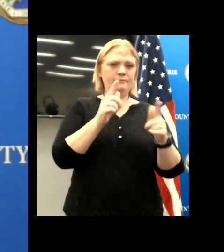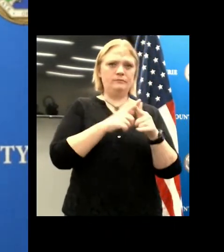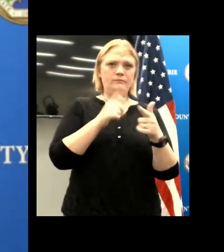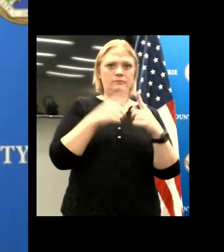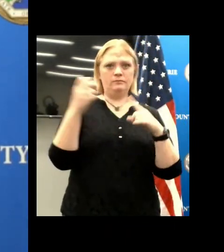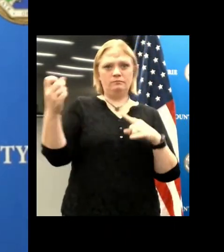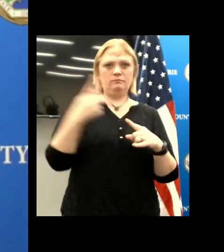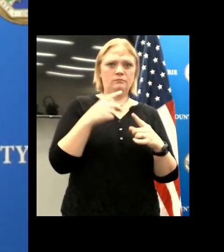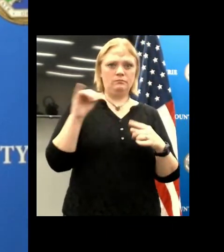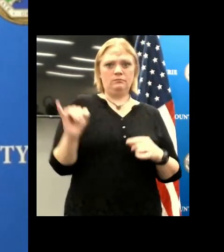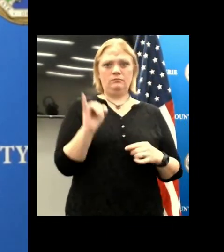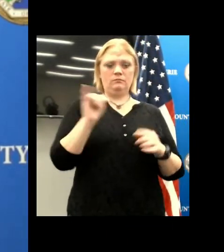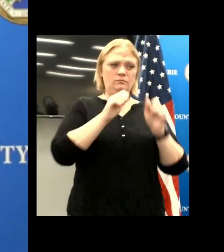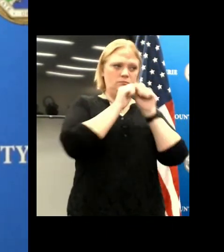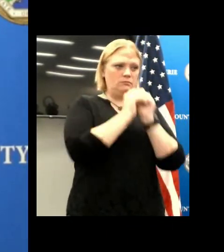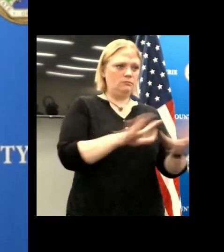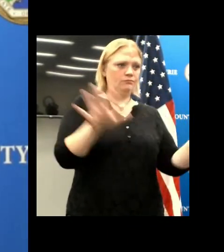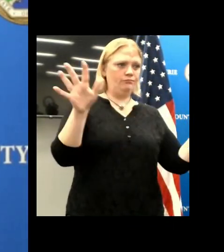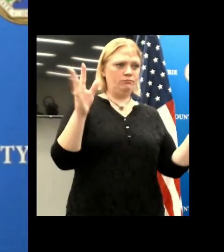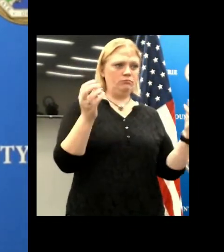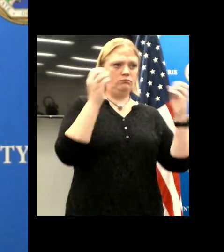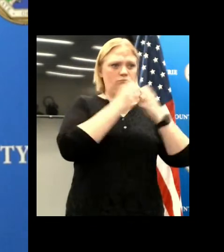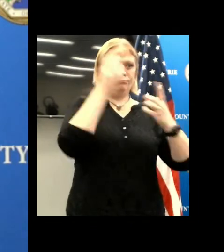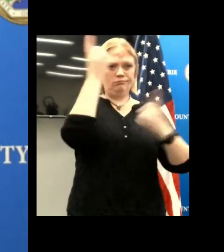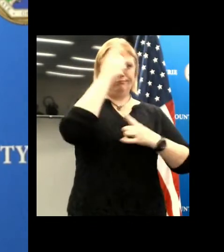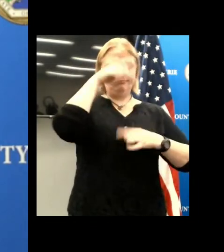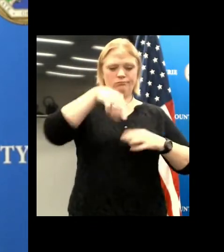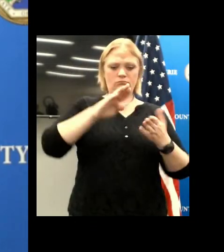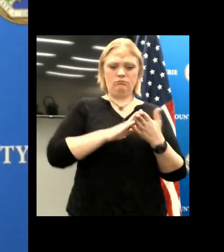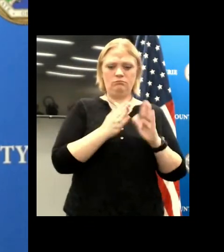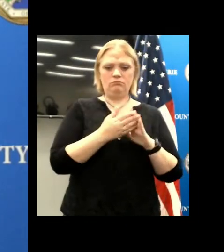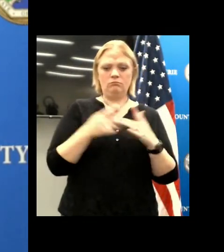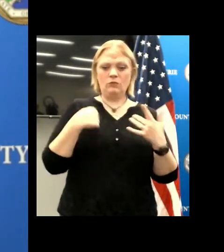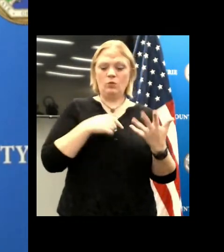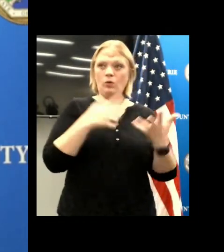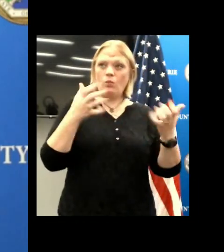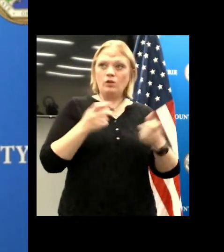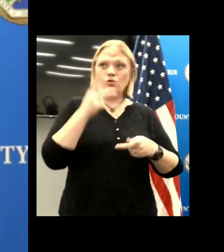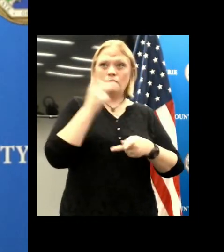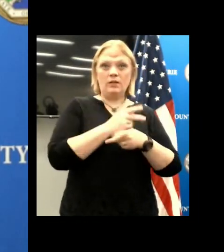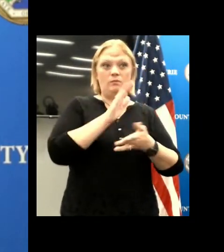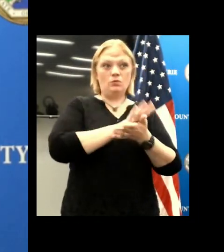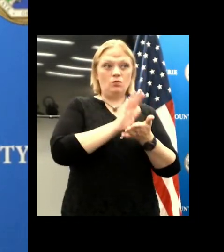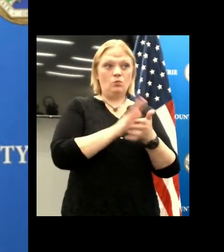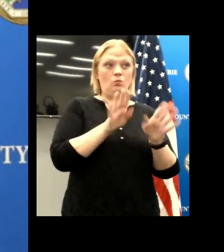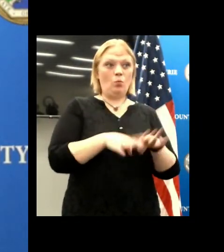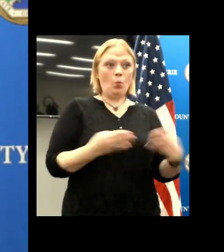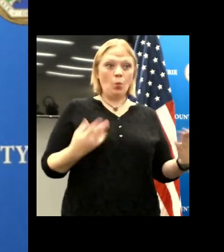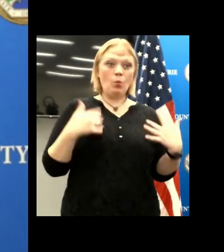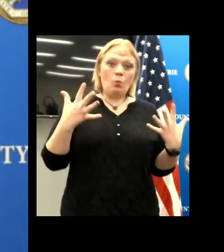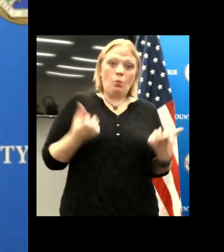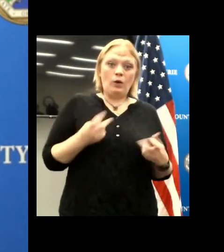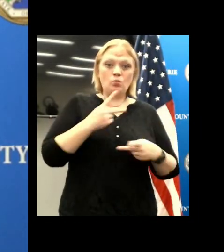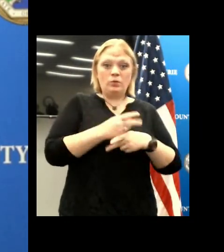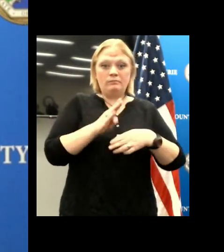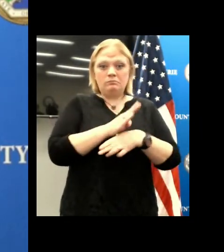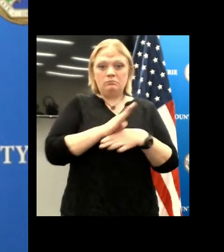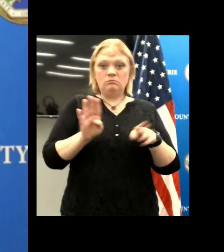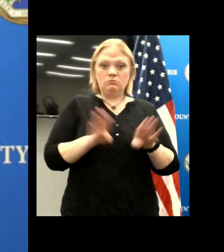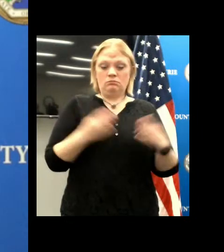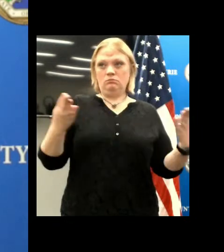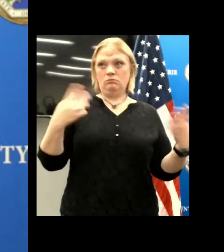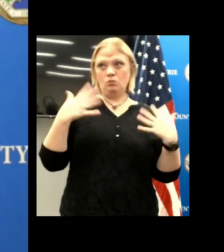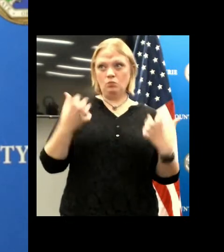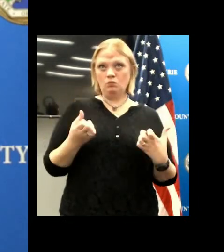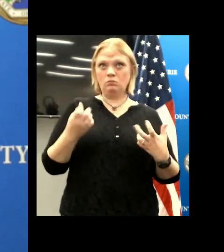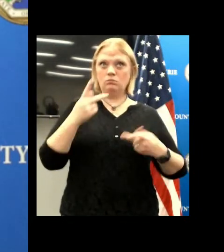back infected and spreading more disease in our community. We want to keep the schools open. We want to keep the businesses open. We